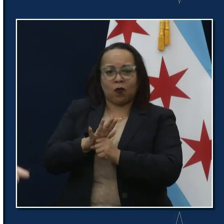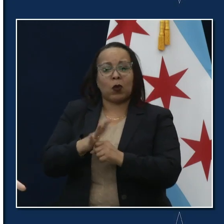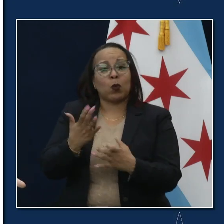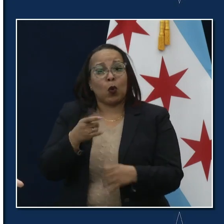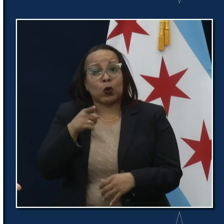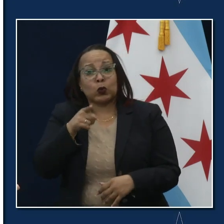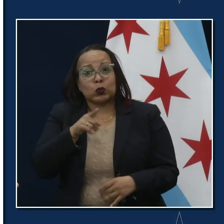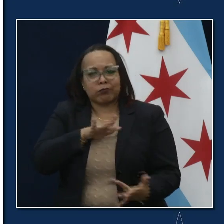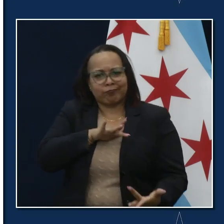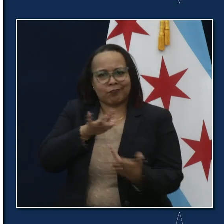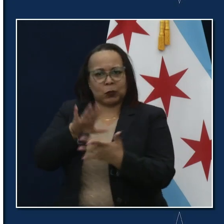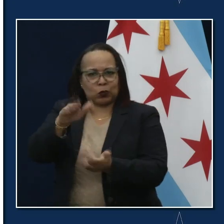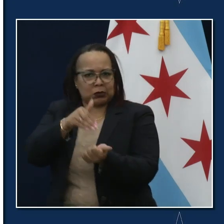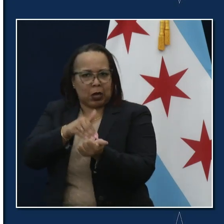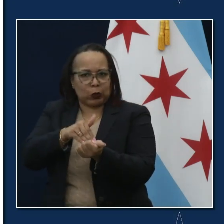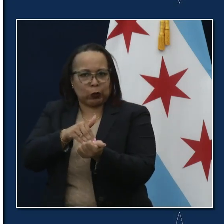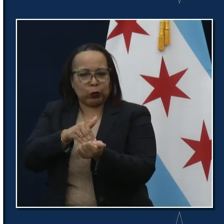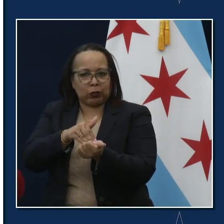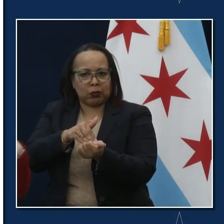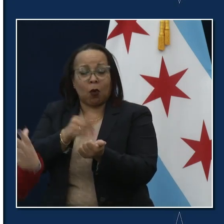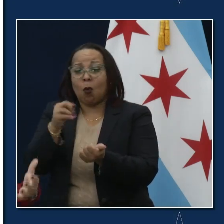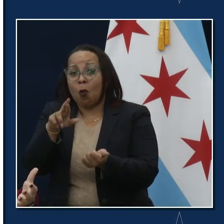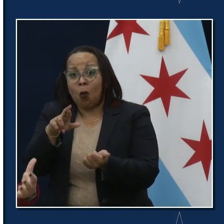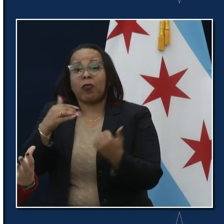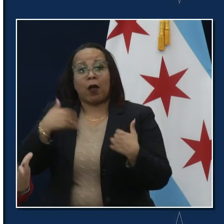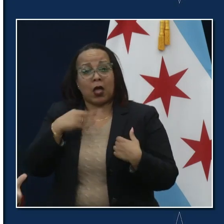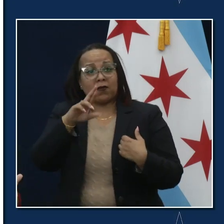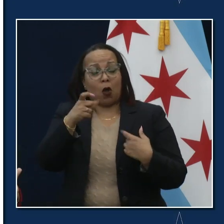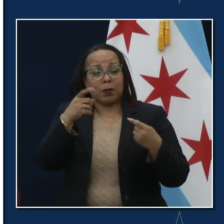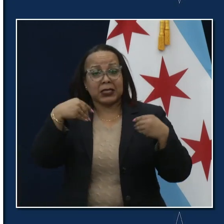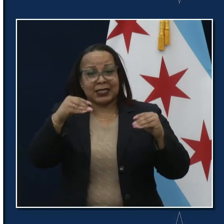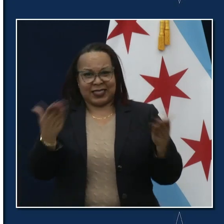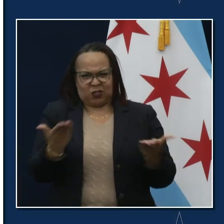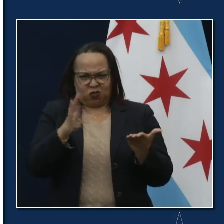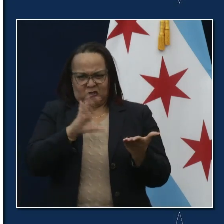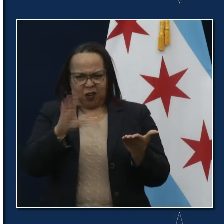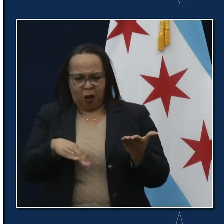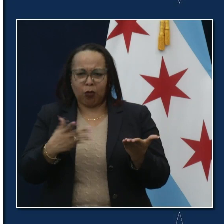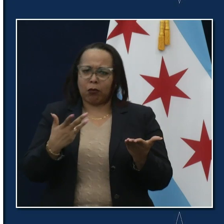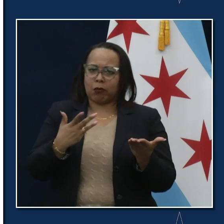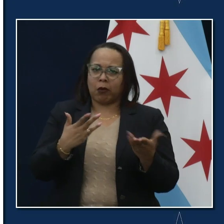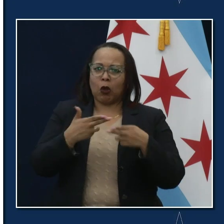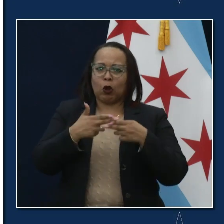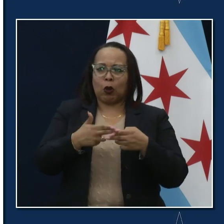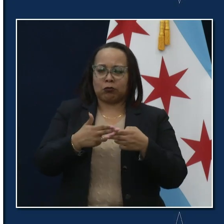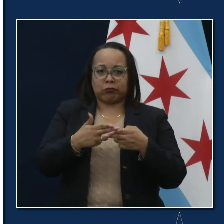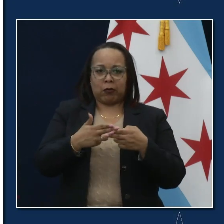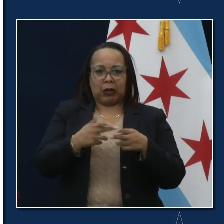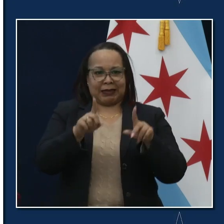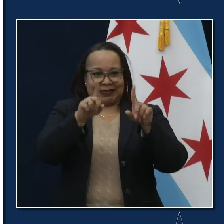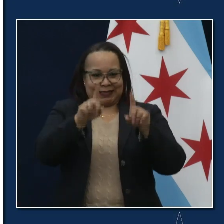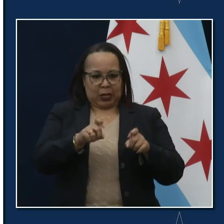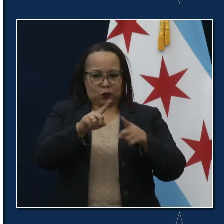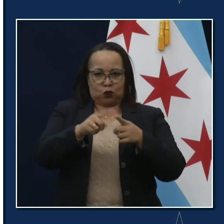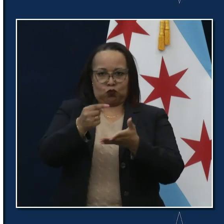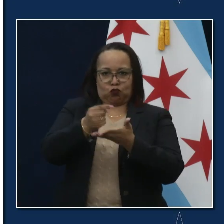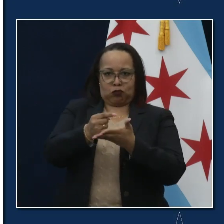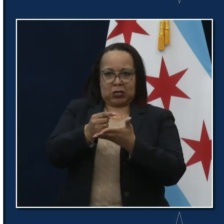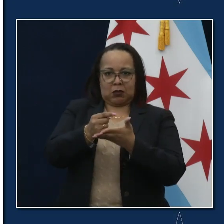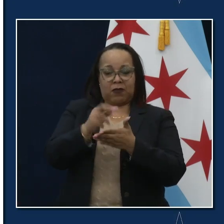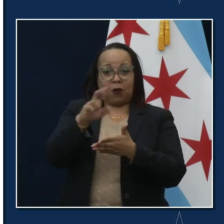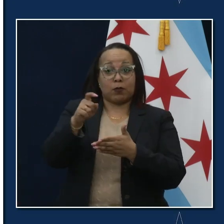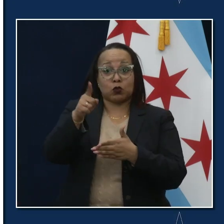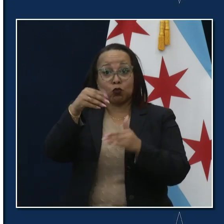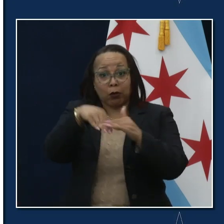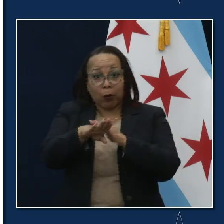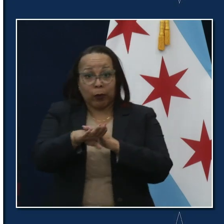want you to reach out to your doctor, or there are pharmacies here in Chicago that are called test to treat pharmacies, where you can